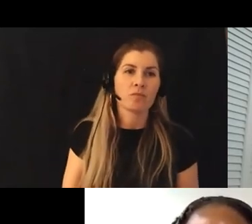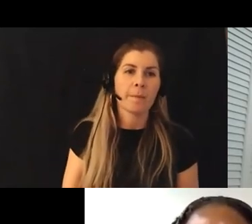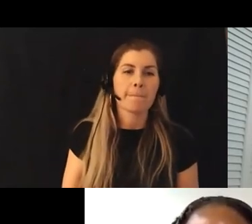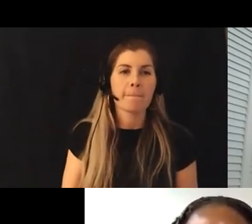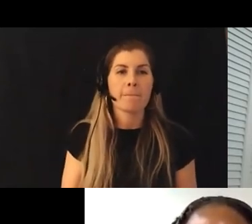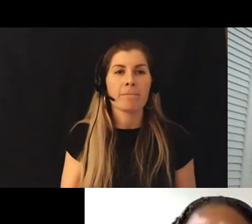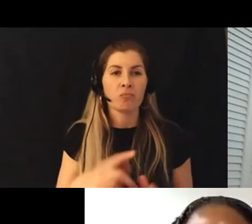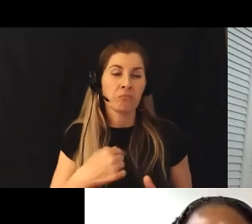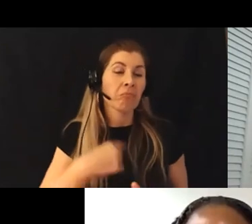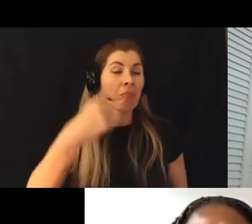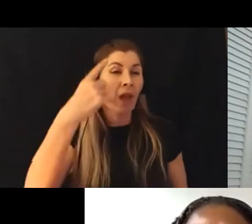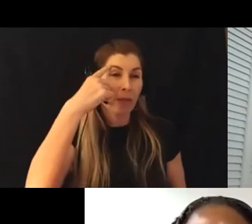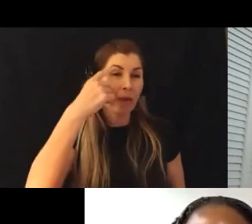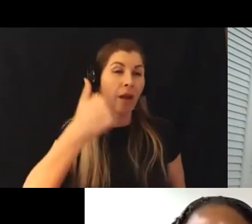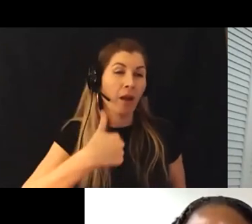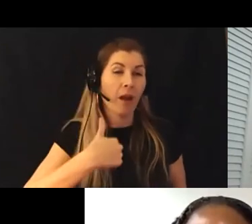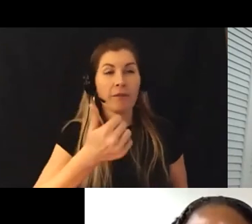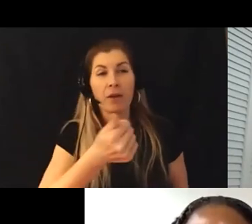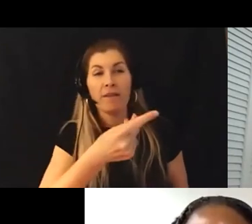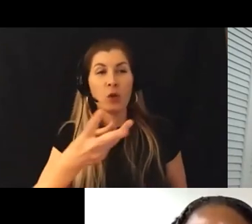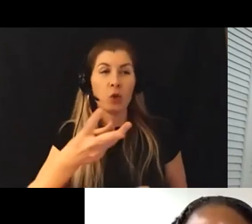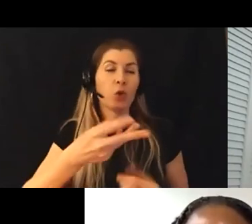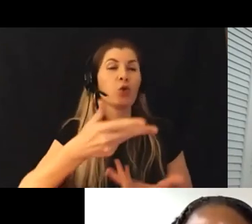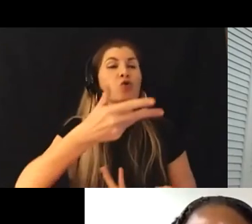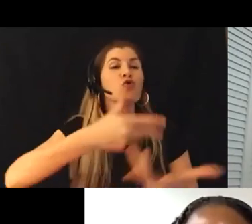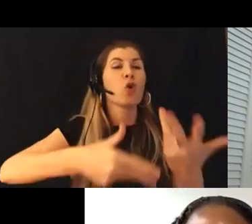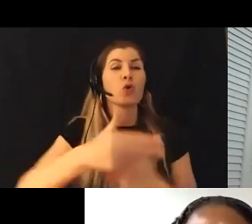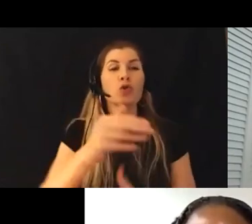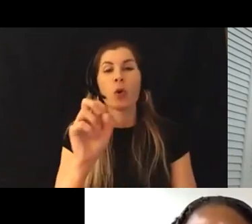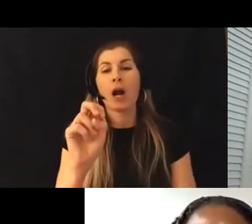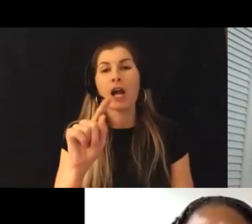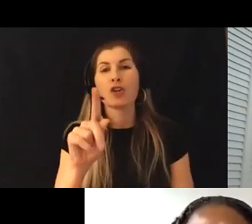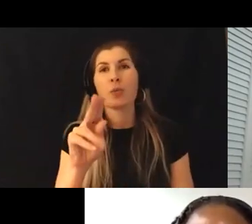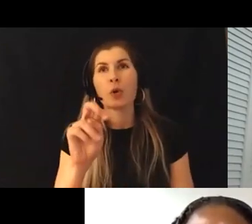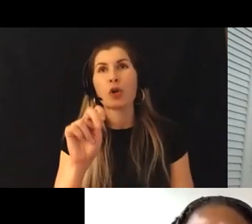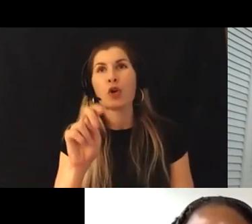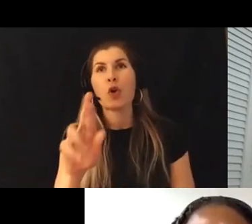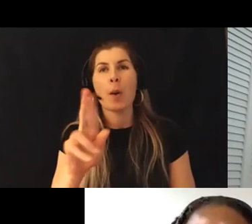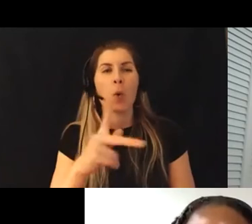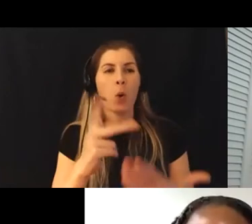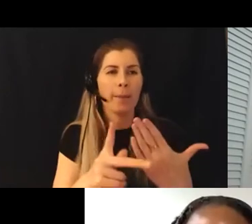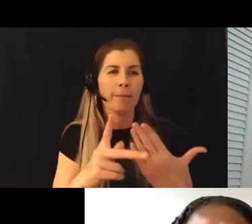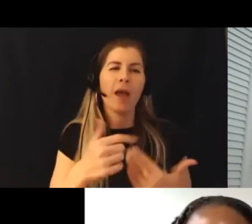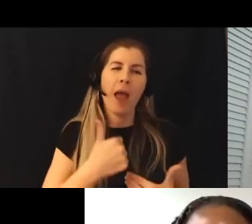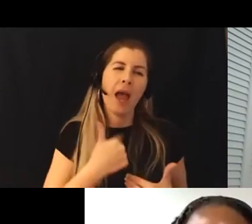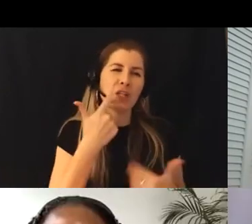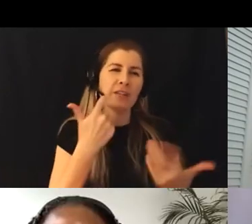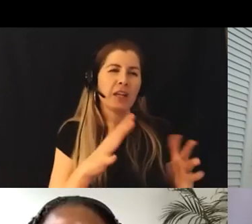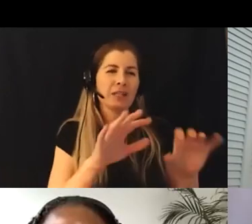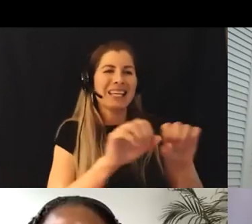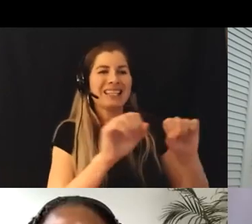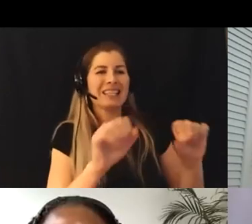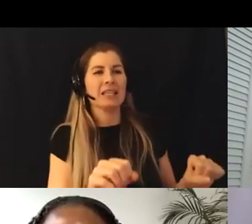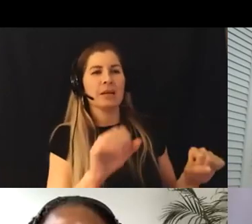I think there are quite a few social entrepreneur programs. I know for instance, I finished the Sistema Fellowship